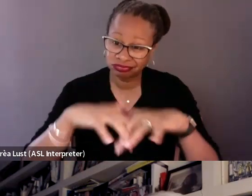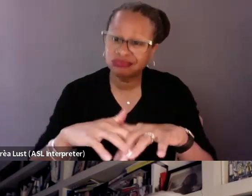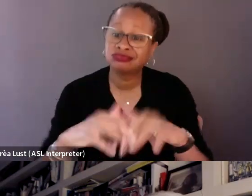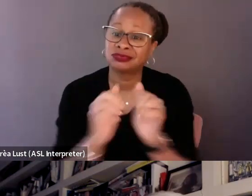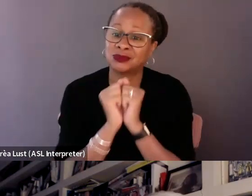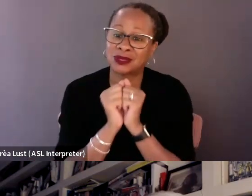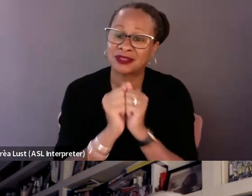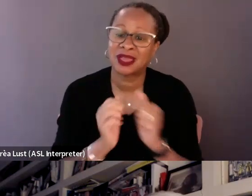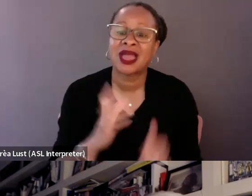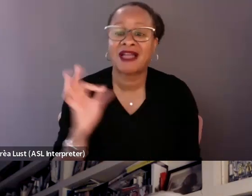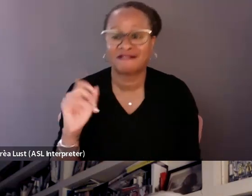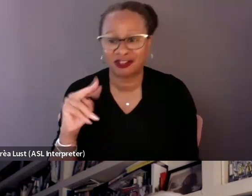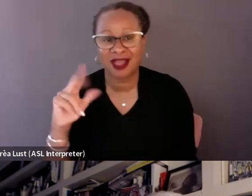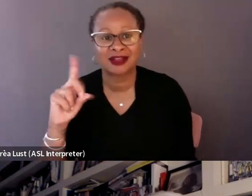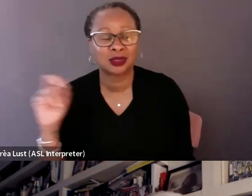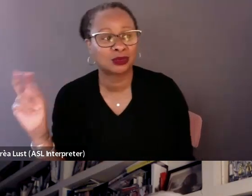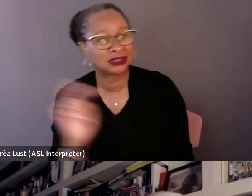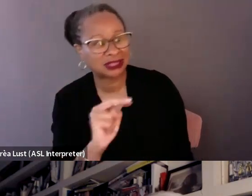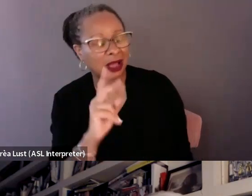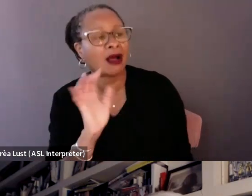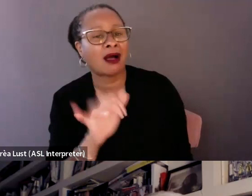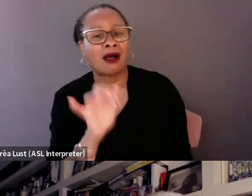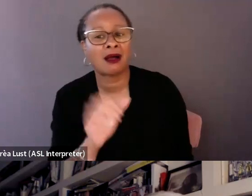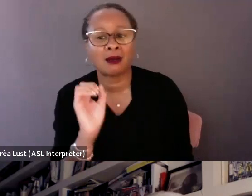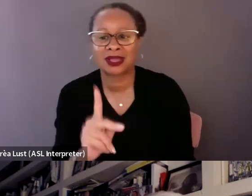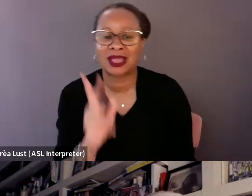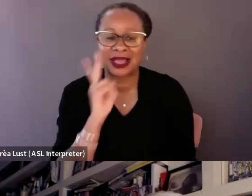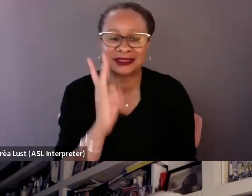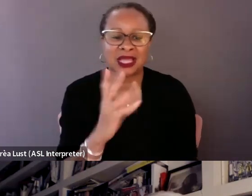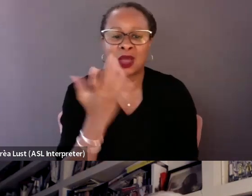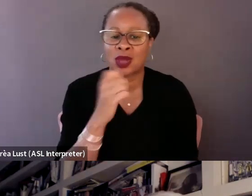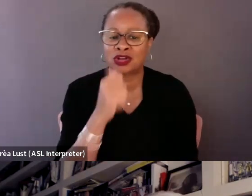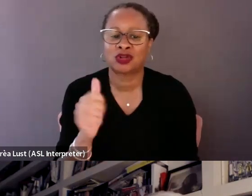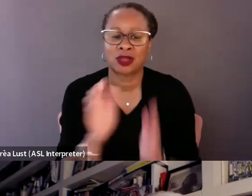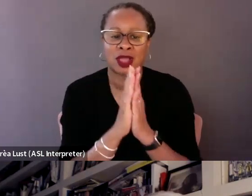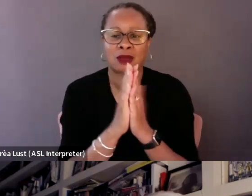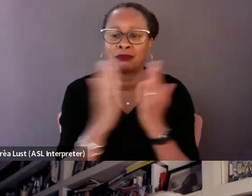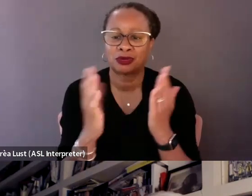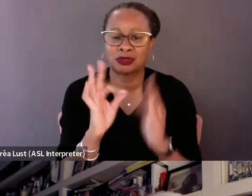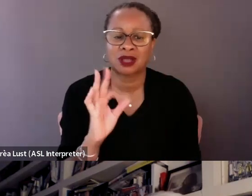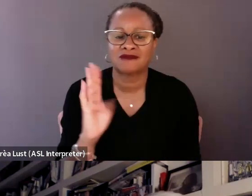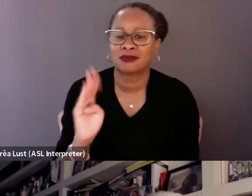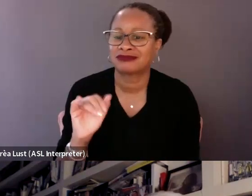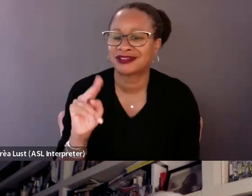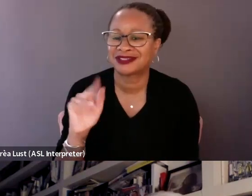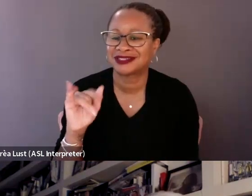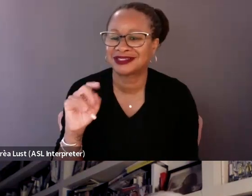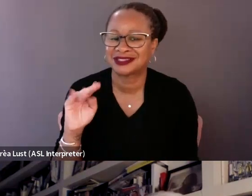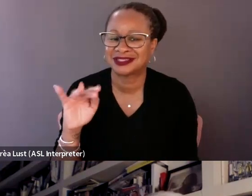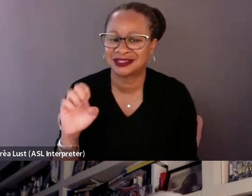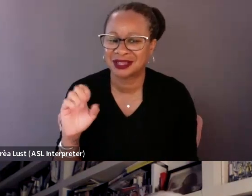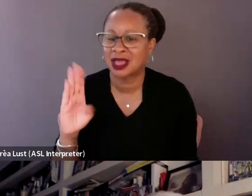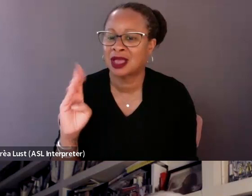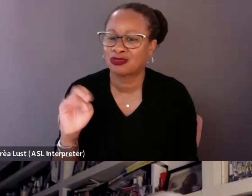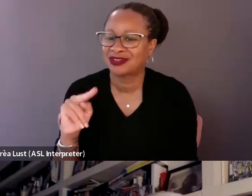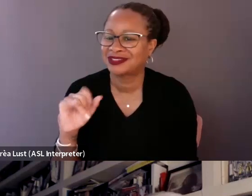Fernando, I see why you don't put a book of Brassens, because Fernando loves Brassens,